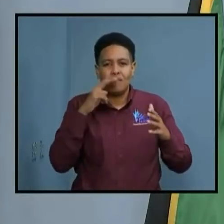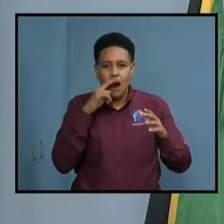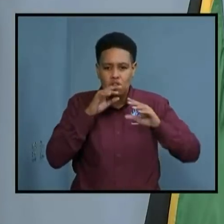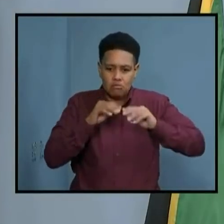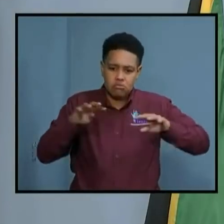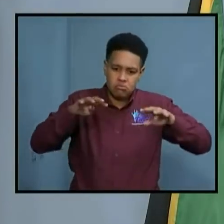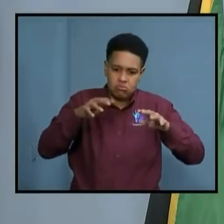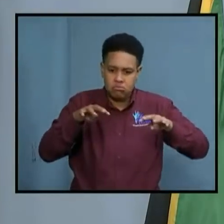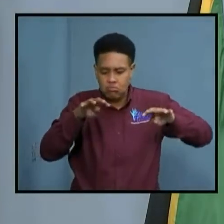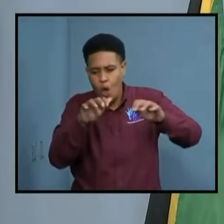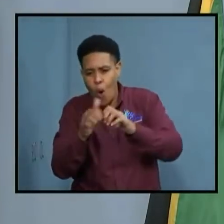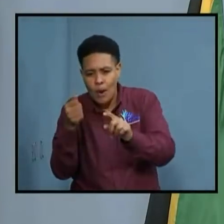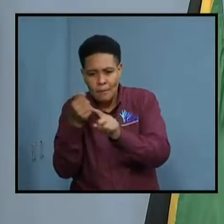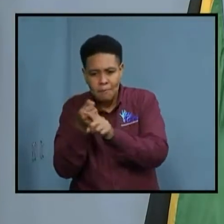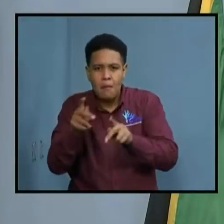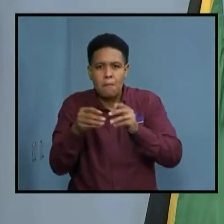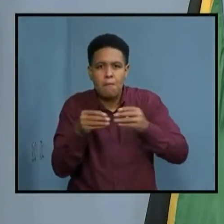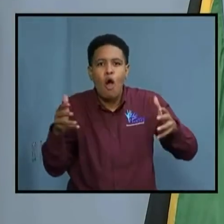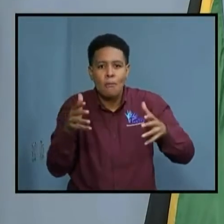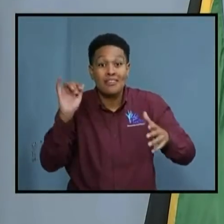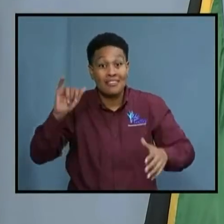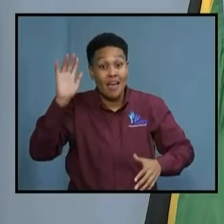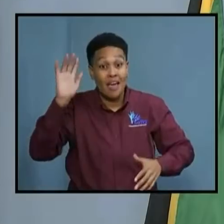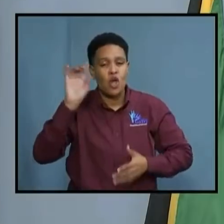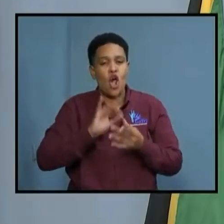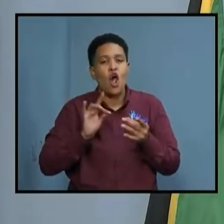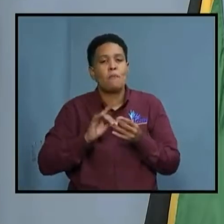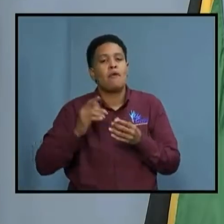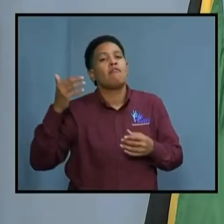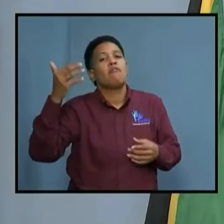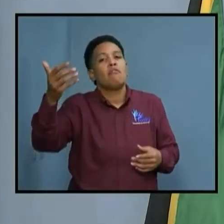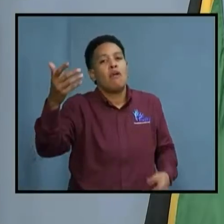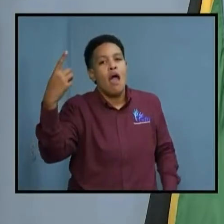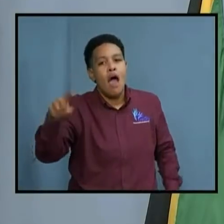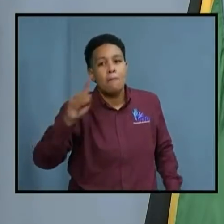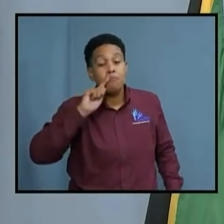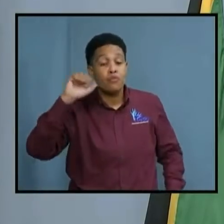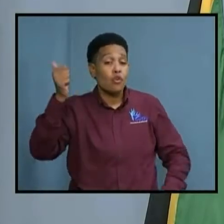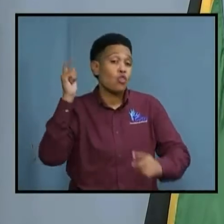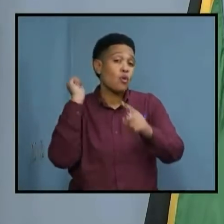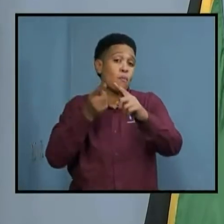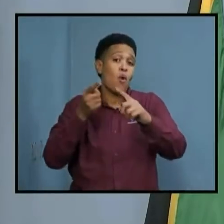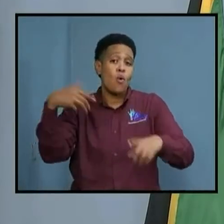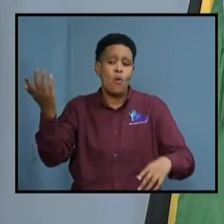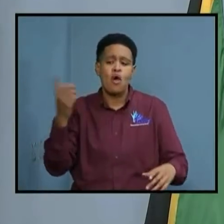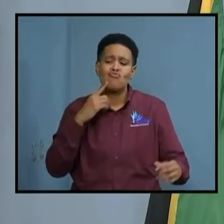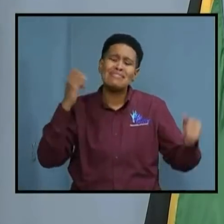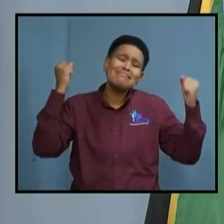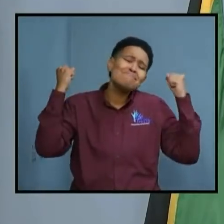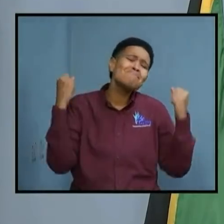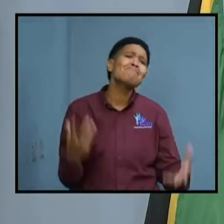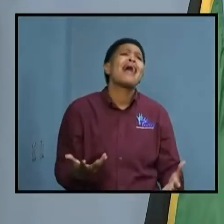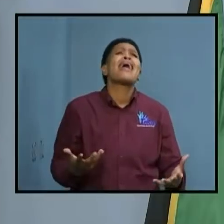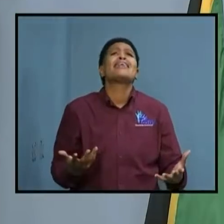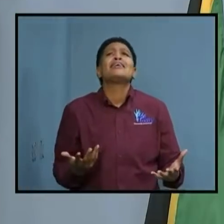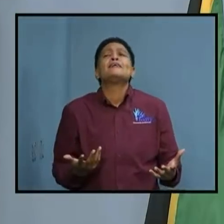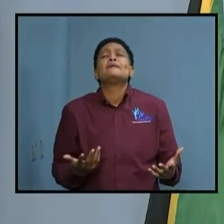And that we will comment on in due course. The other point I'd make is that there are many